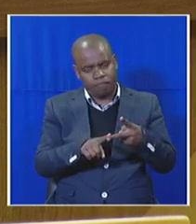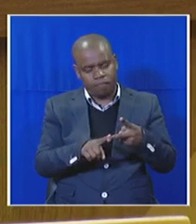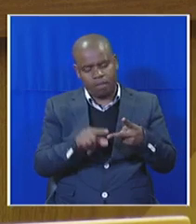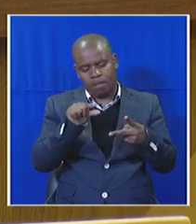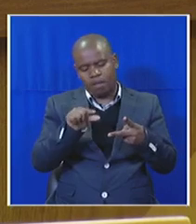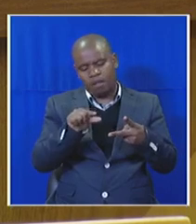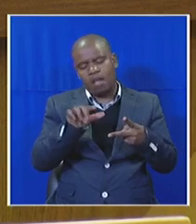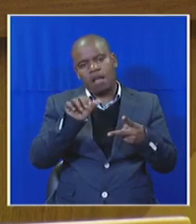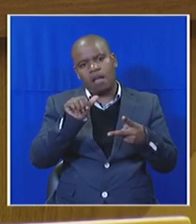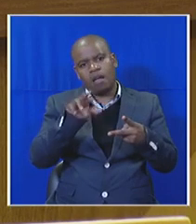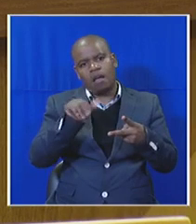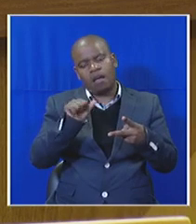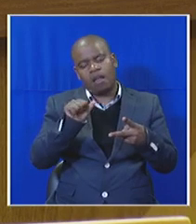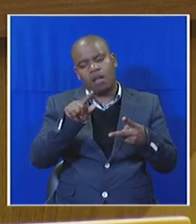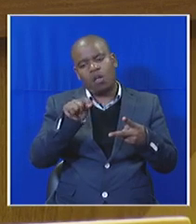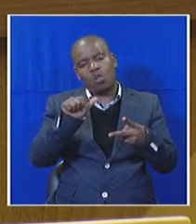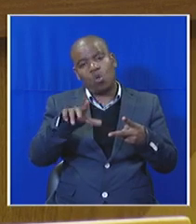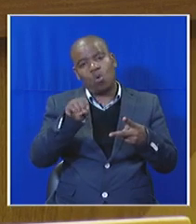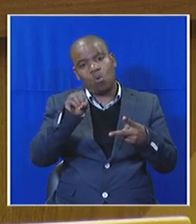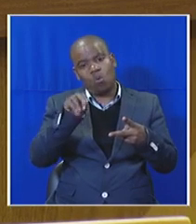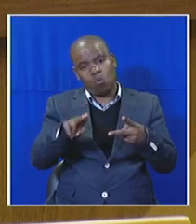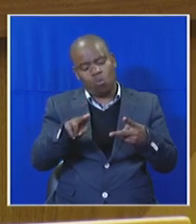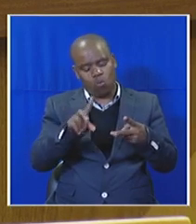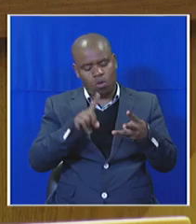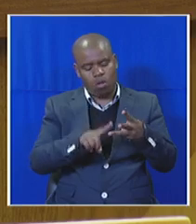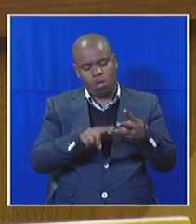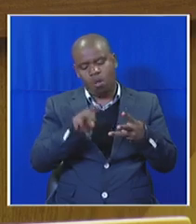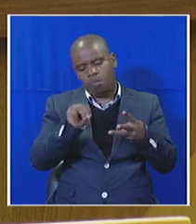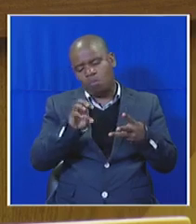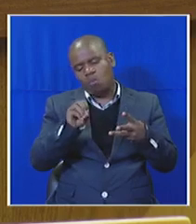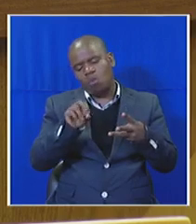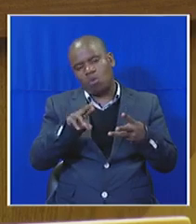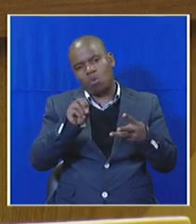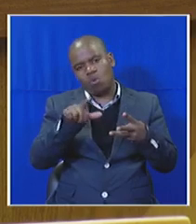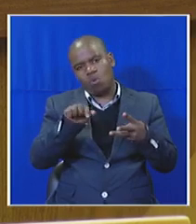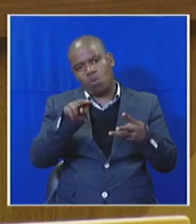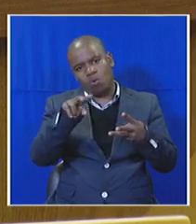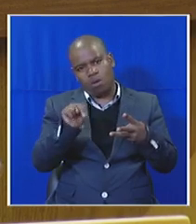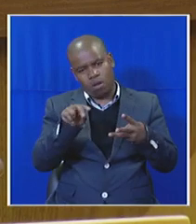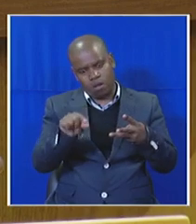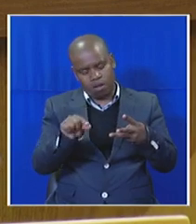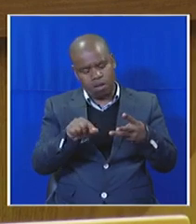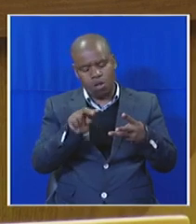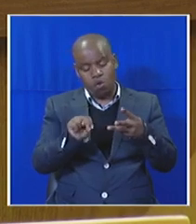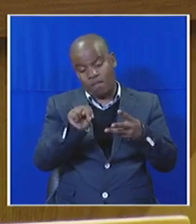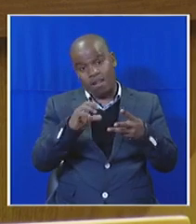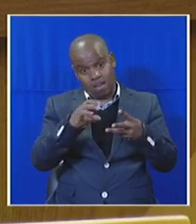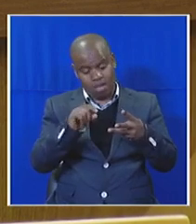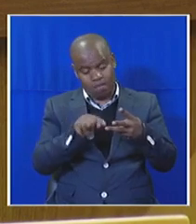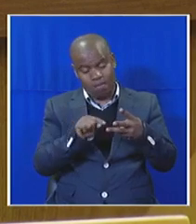Ratlo in Northwest, Joe Morolong in the Northern Cape,